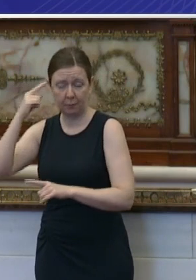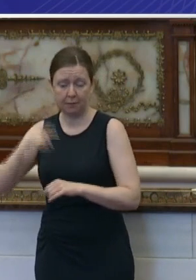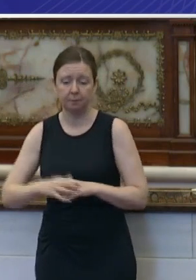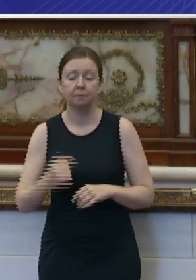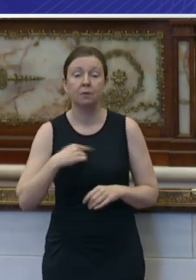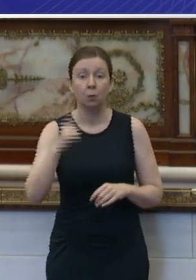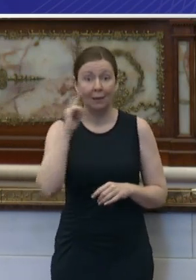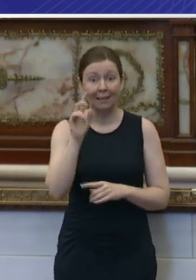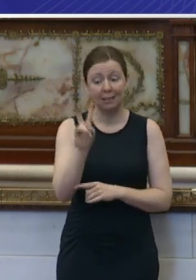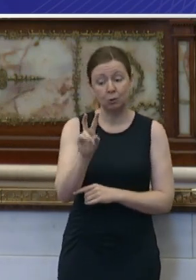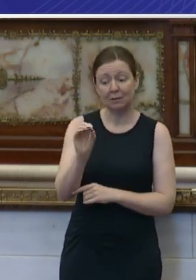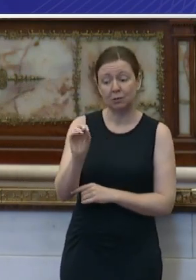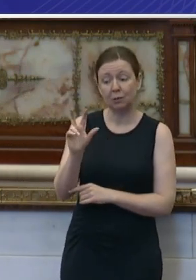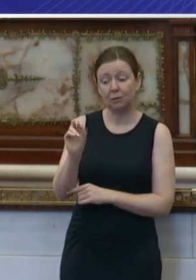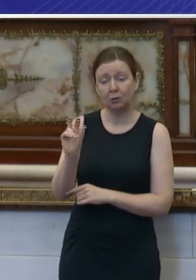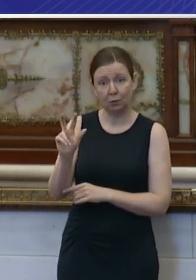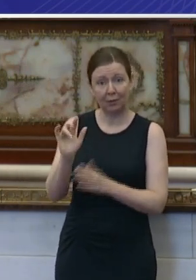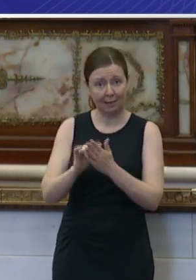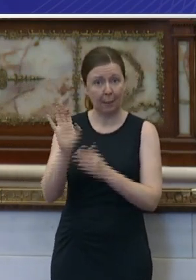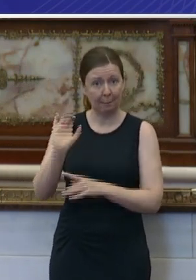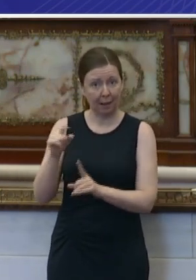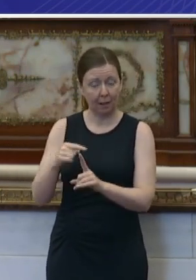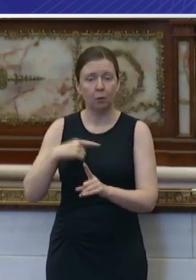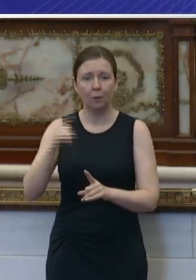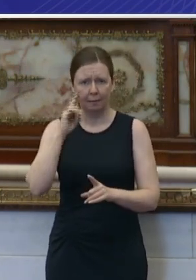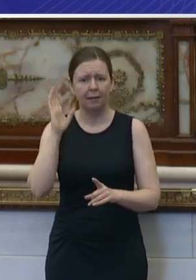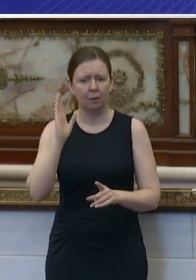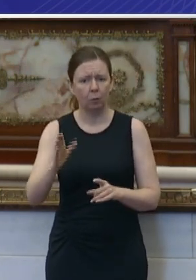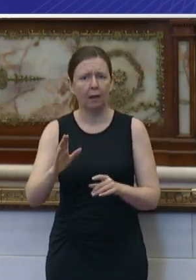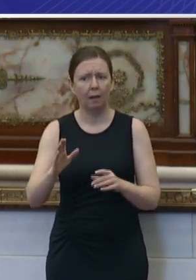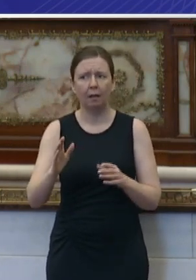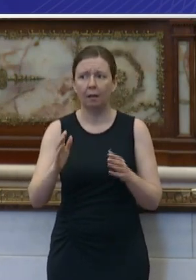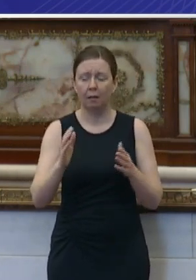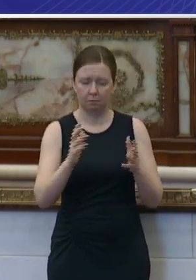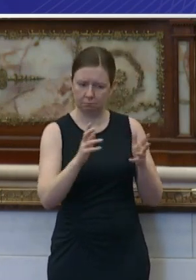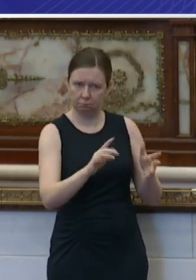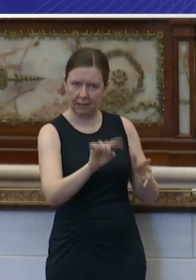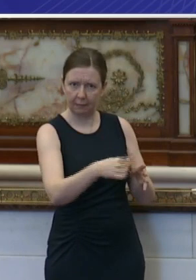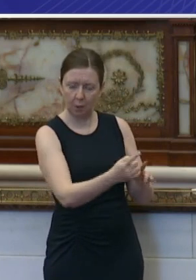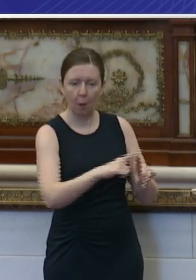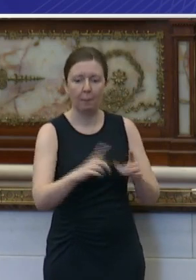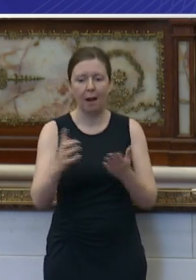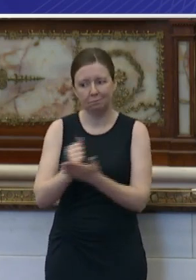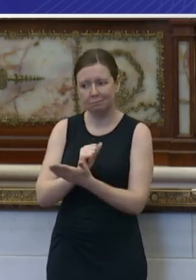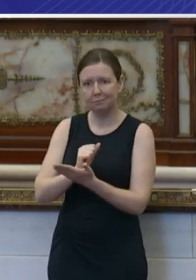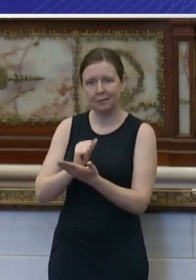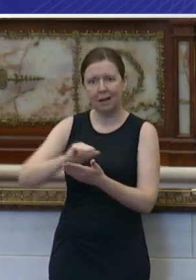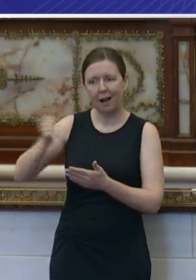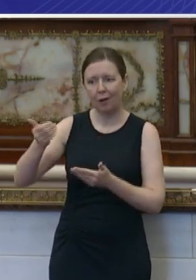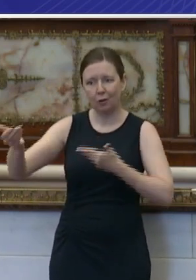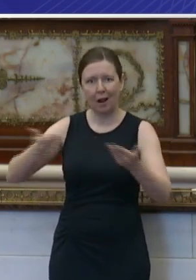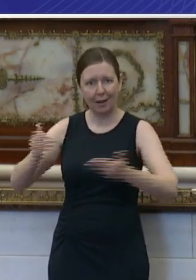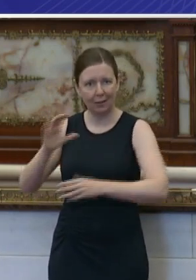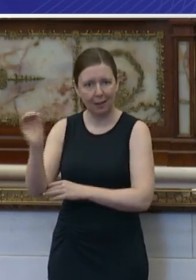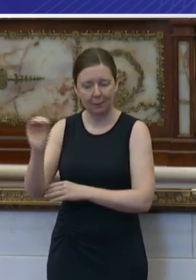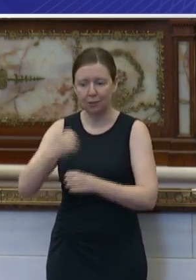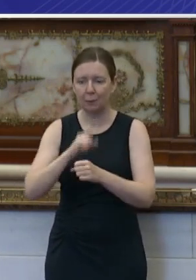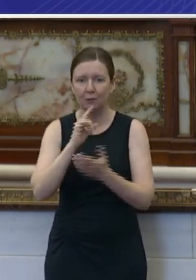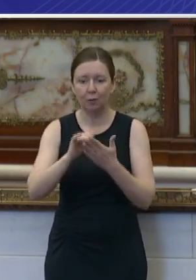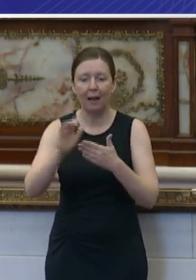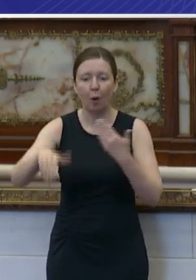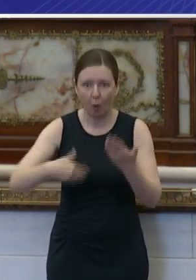number 200303 does well is it leaves those businesses alone while it captures other hiring entities to ensure